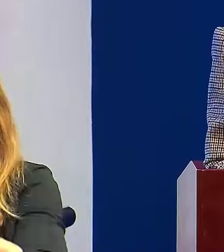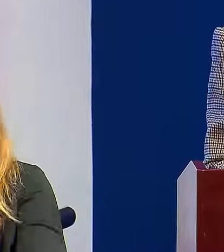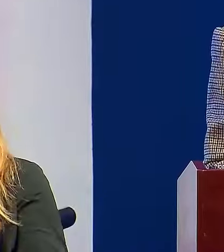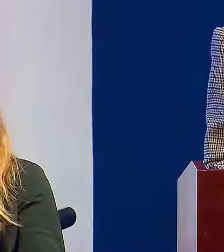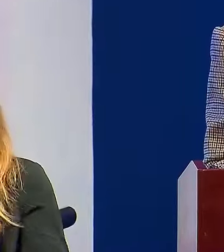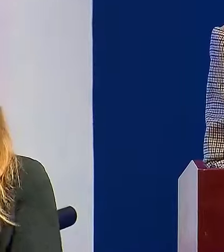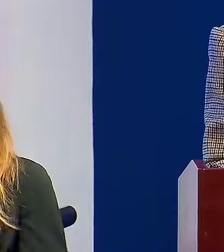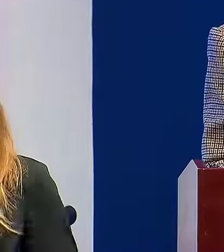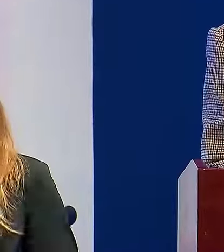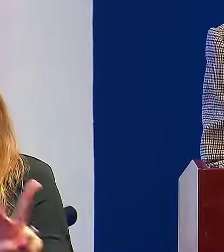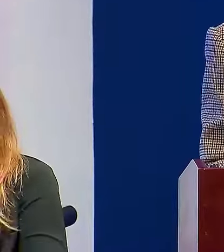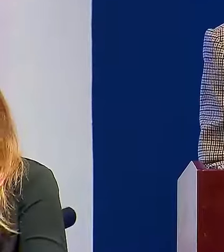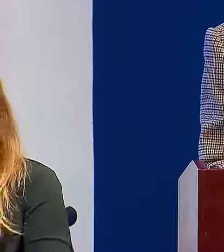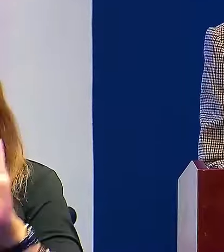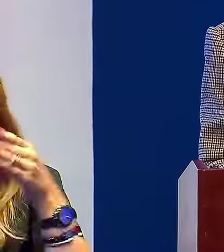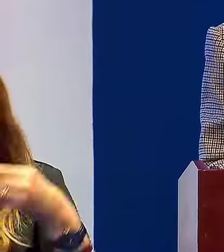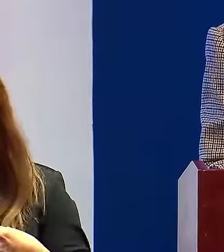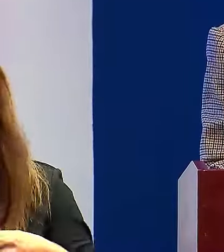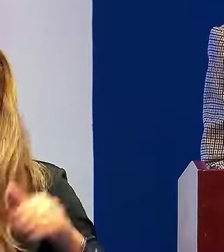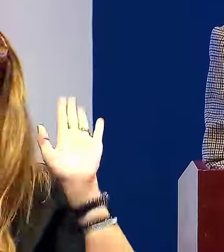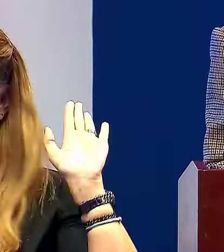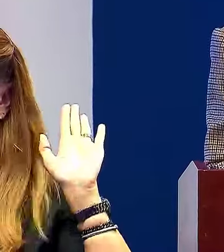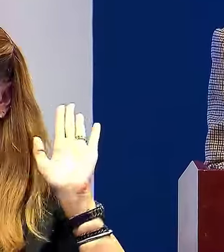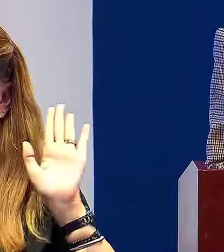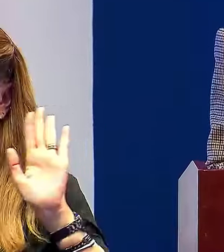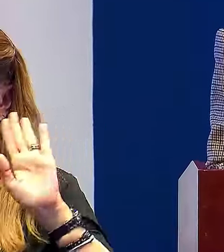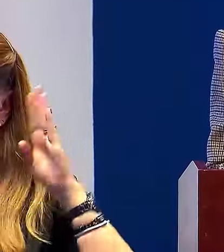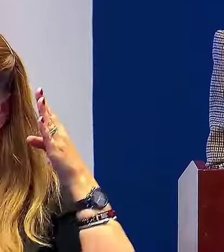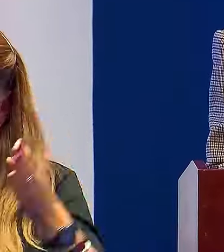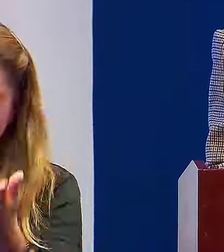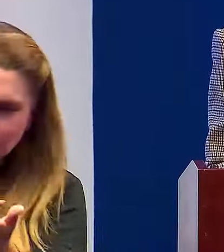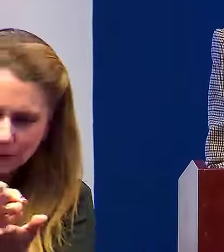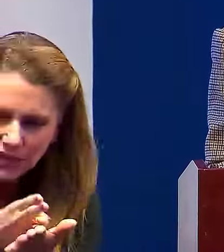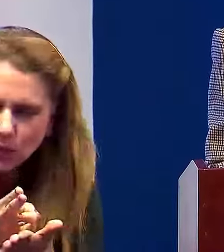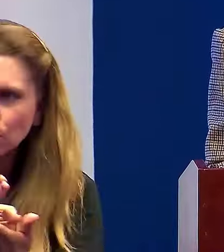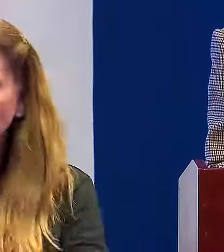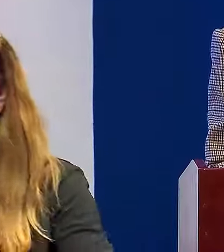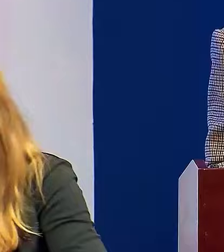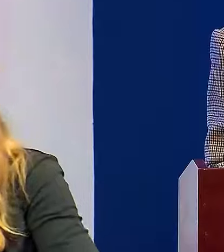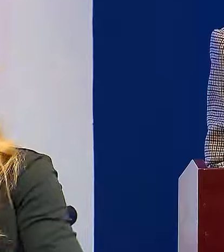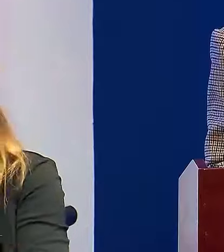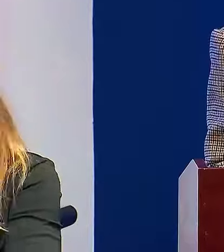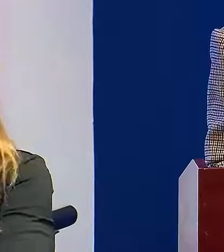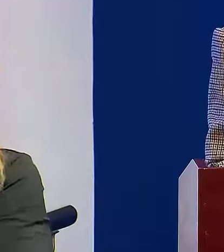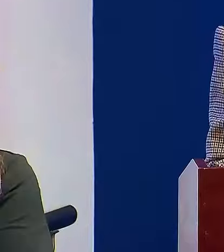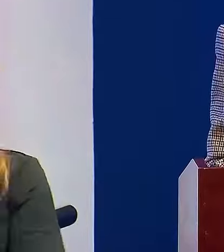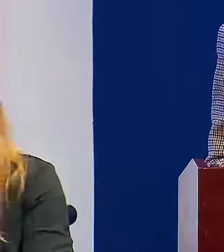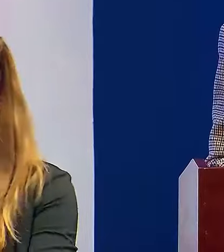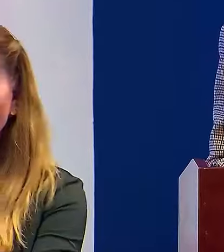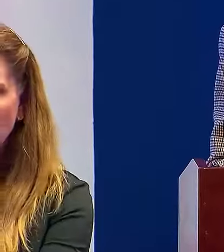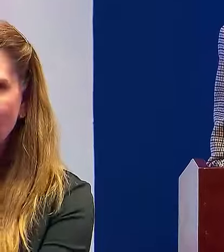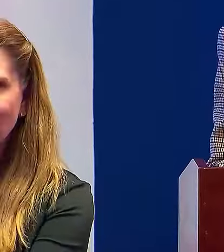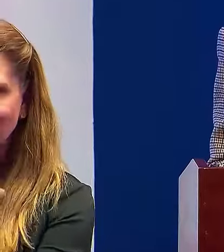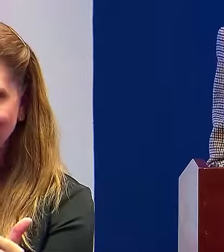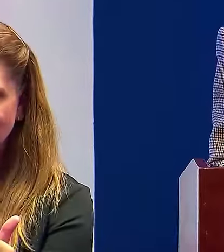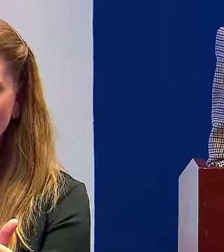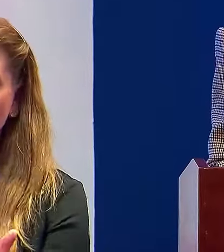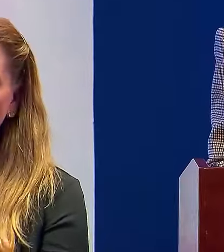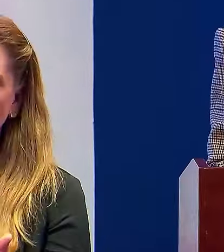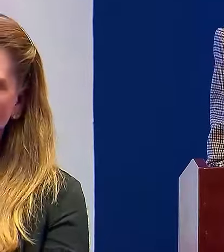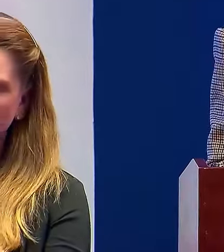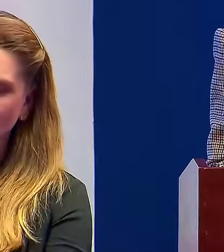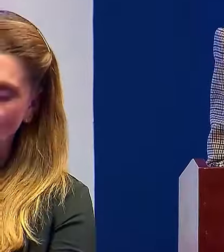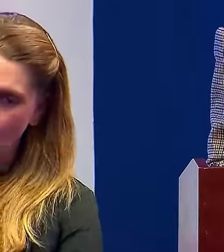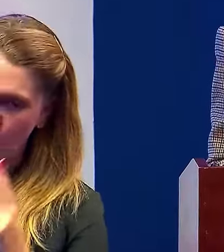dedication, duty, integrity, and commitment. We are really pleased to have today, and I'm honored